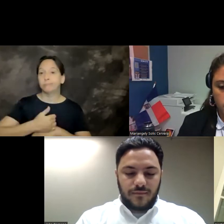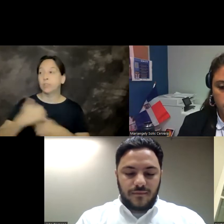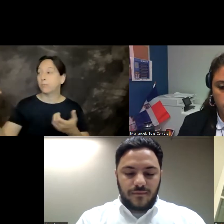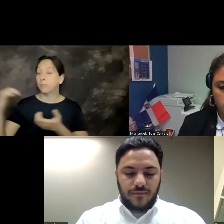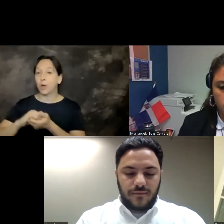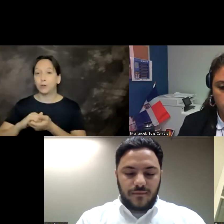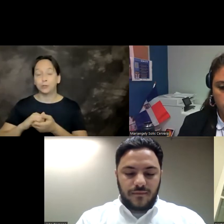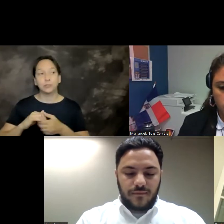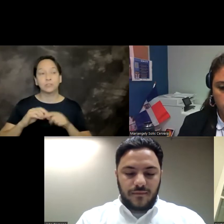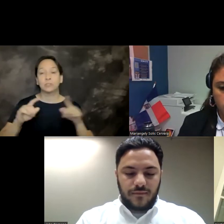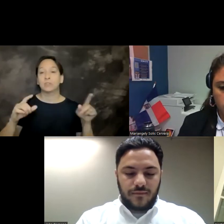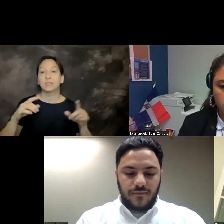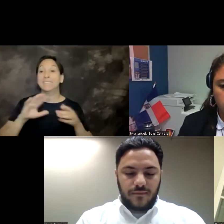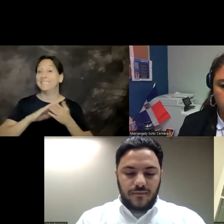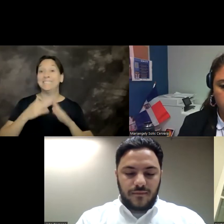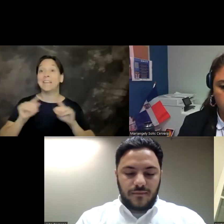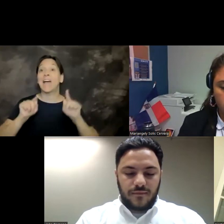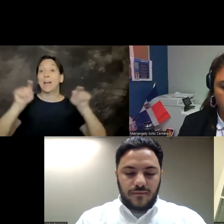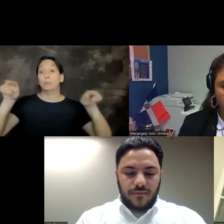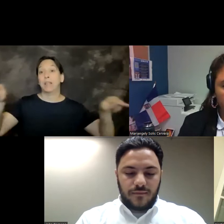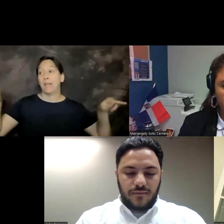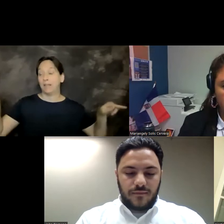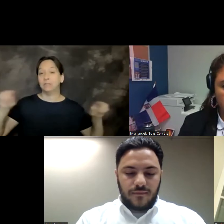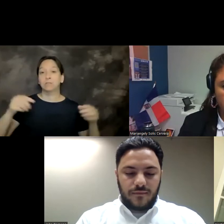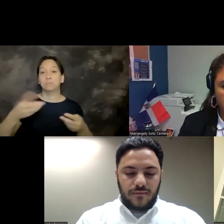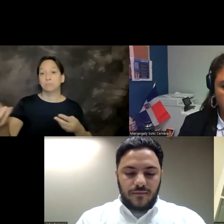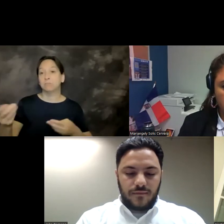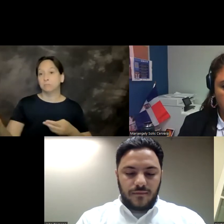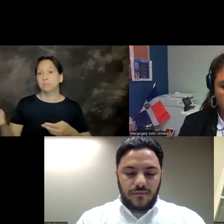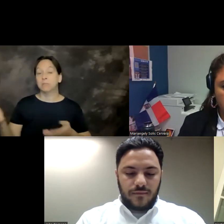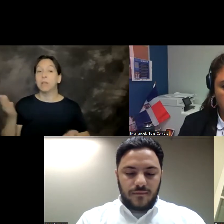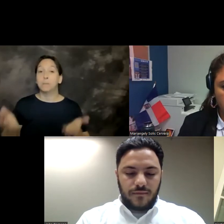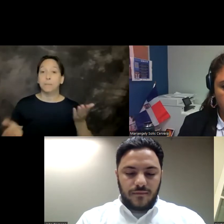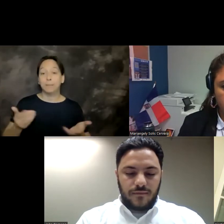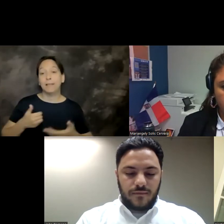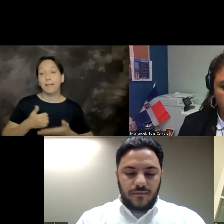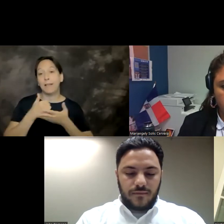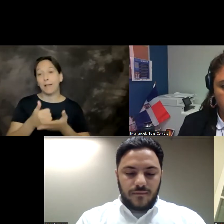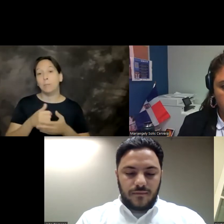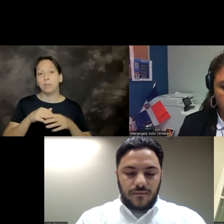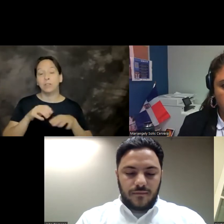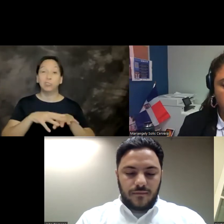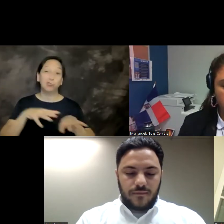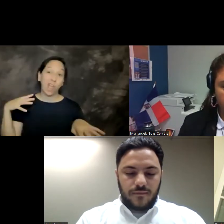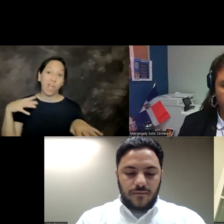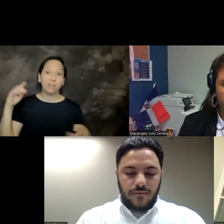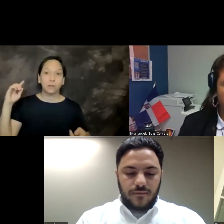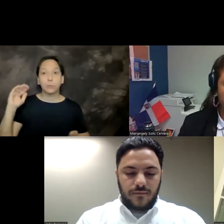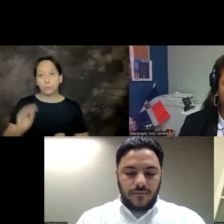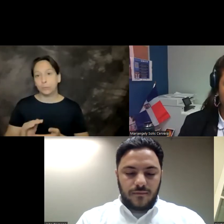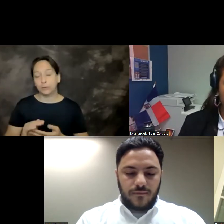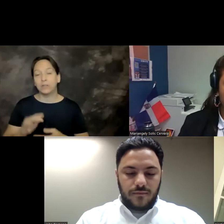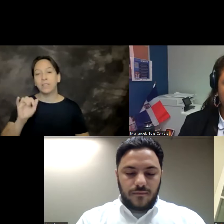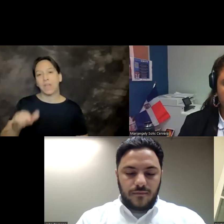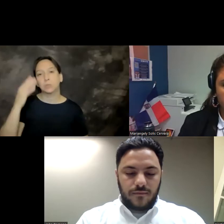outside of the city of Boston to distribute Charlie cards. And we think that this could be a potential way of easing traffic for people that are coming into the city. So that is the reason